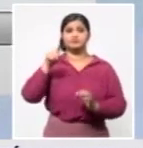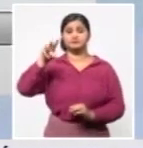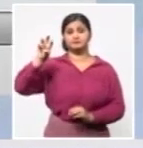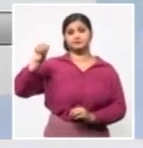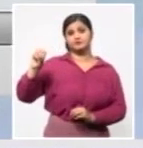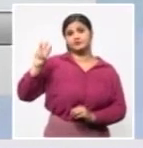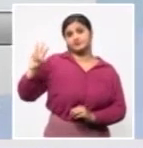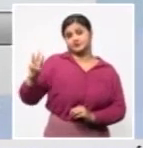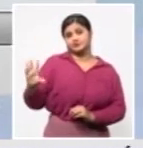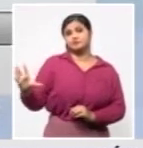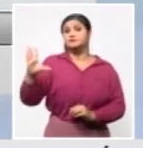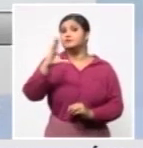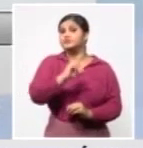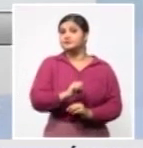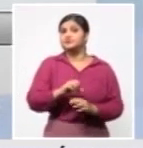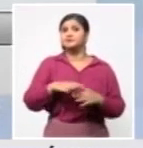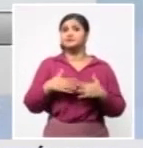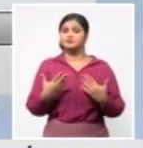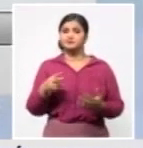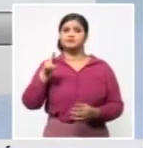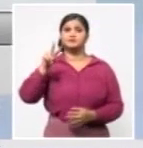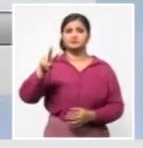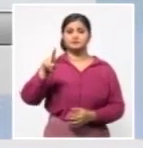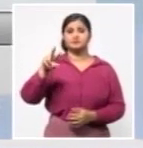3,247,684. Yesterday, it reported